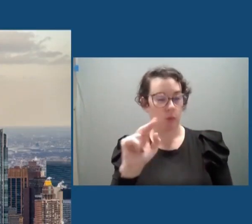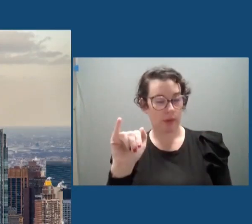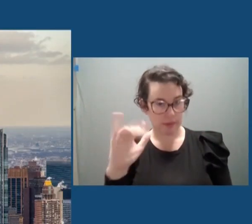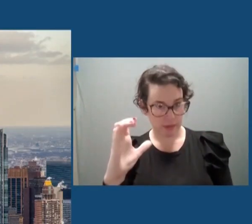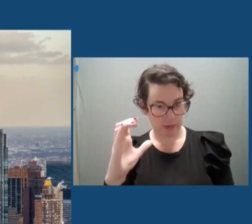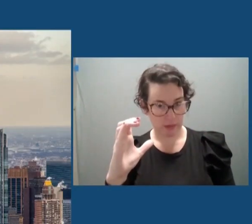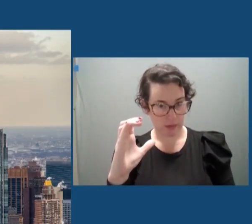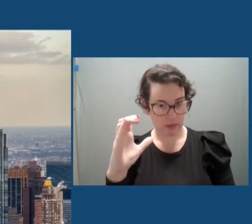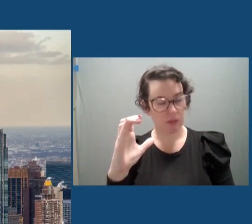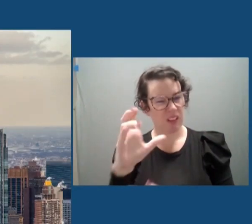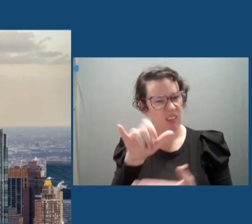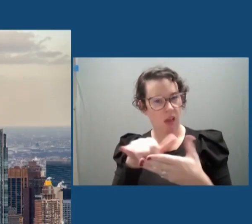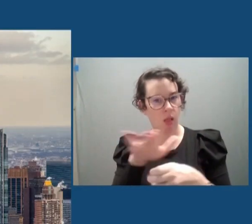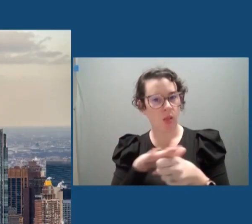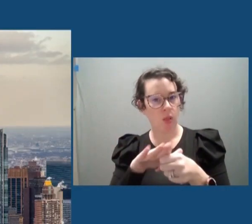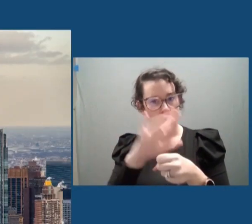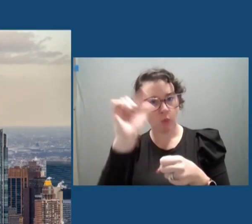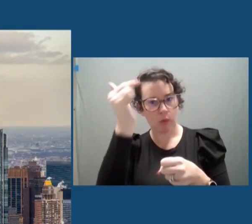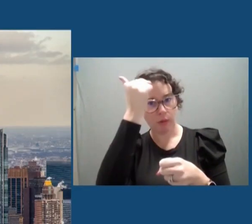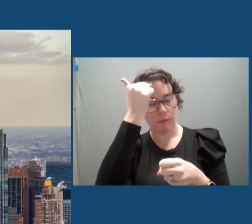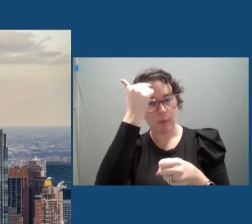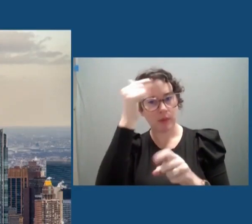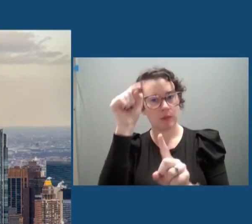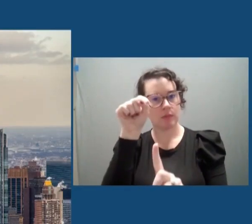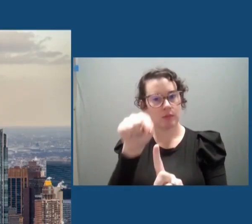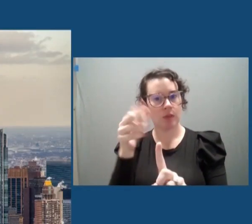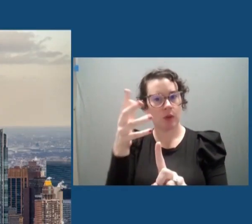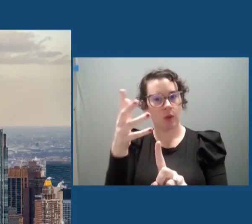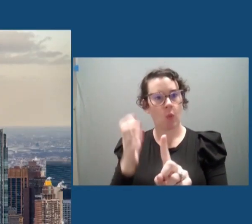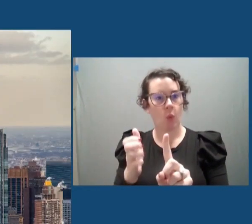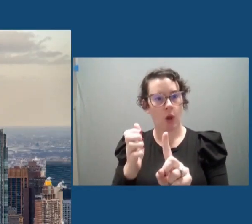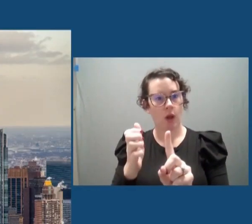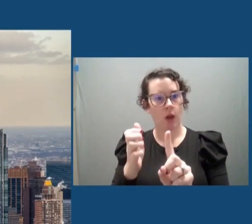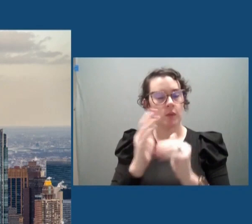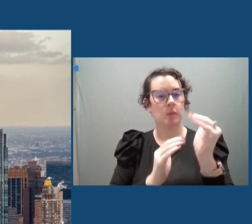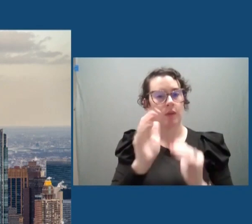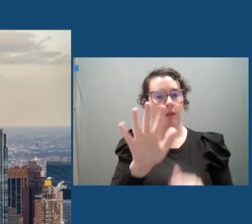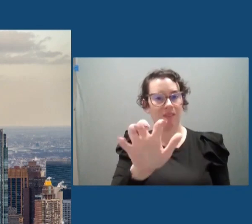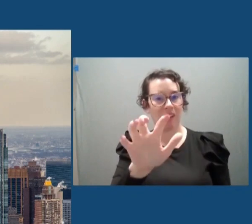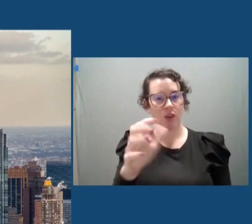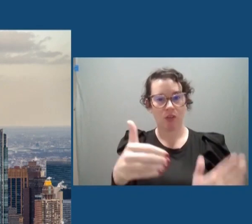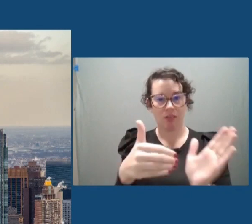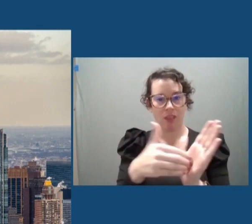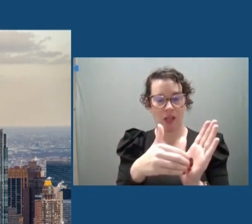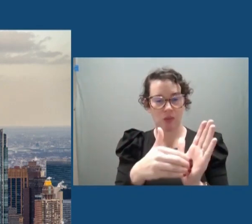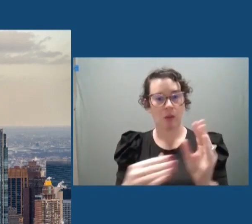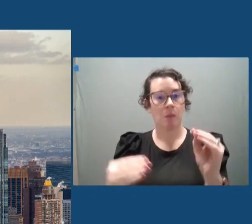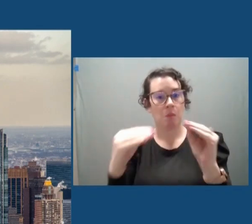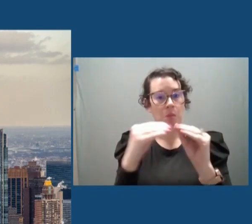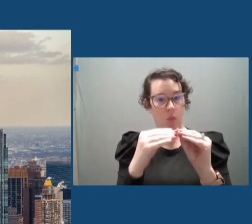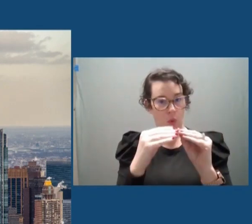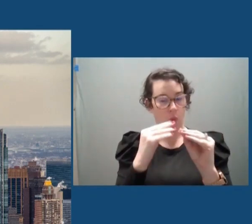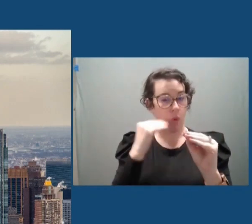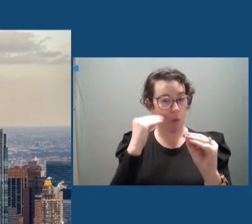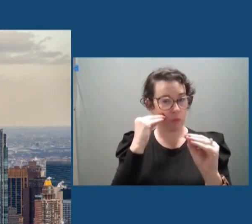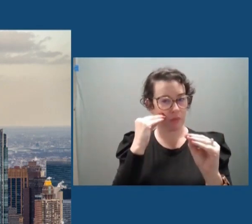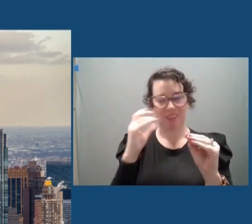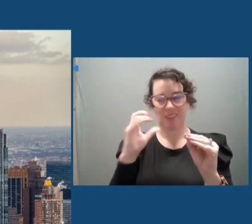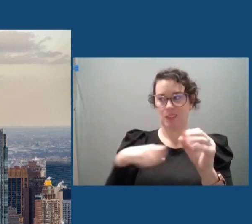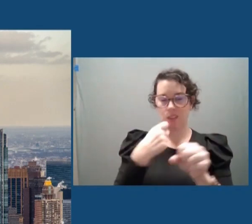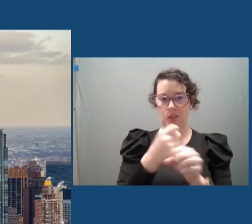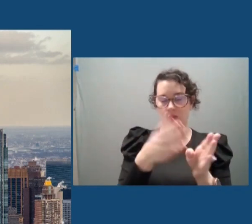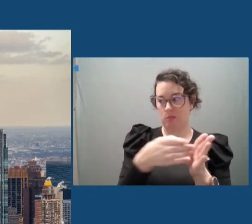local government, wants to build 500,000 more homes over a decade. I